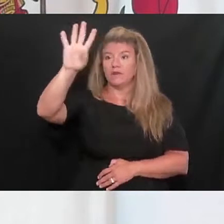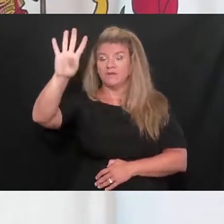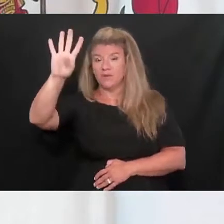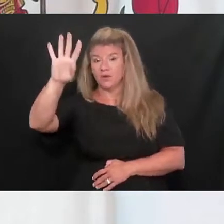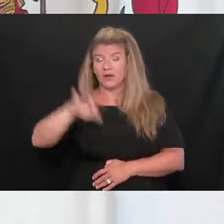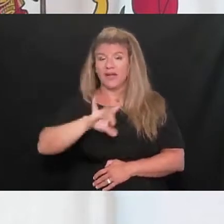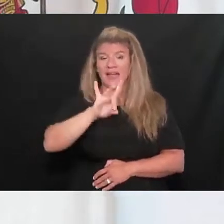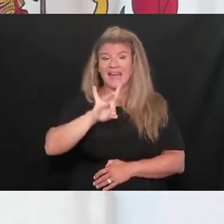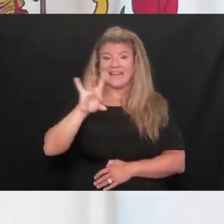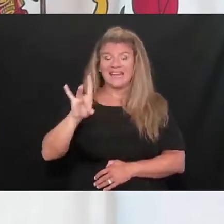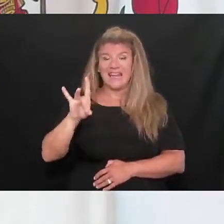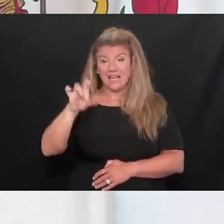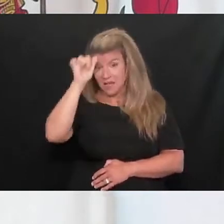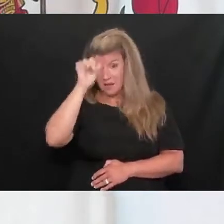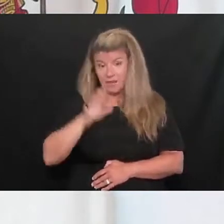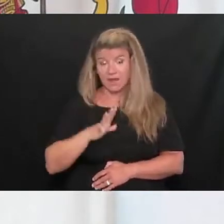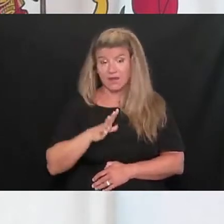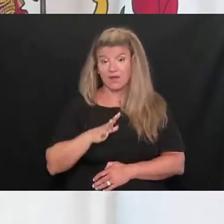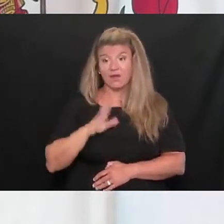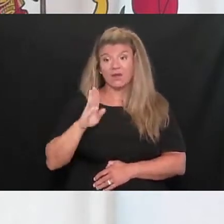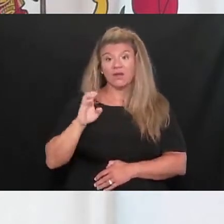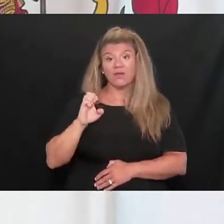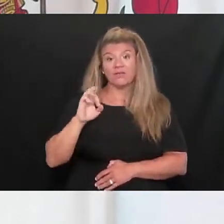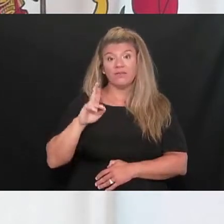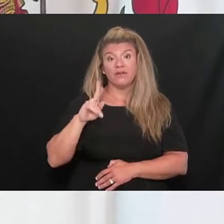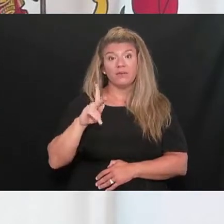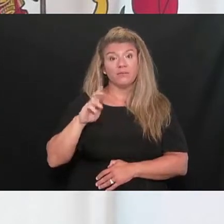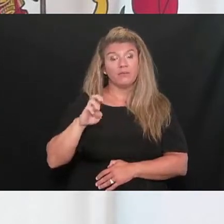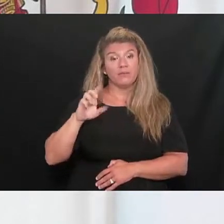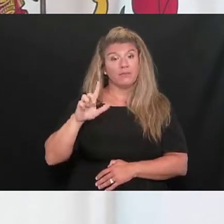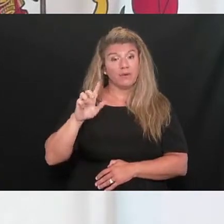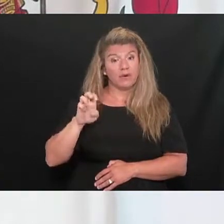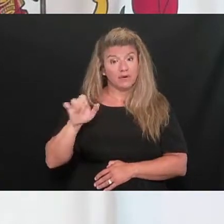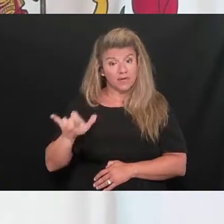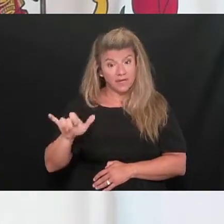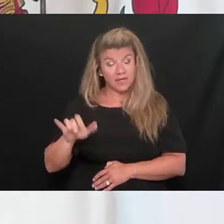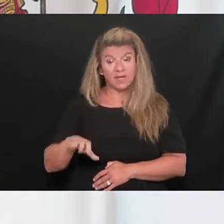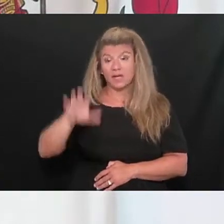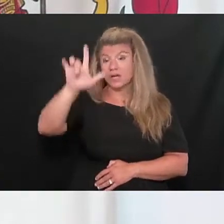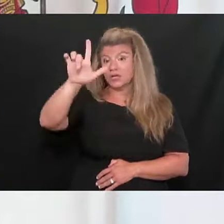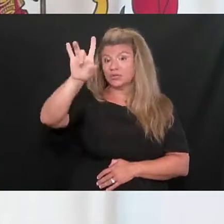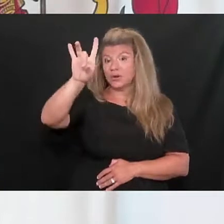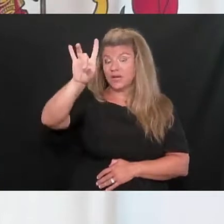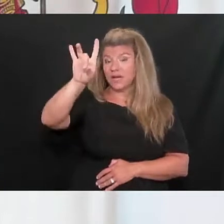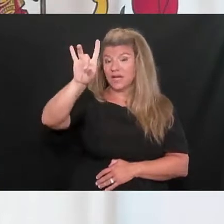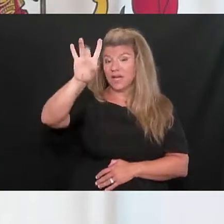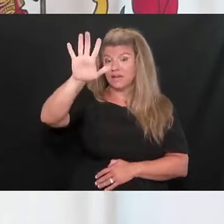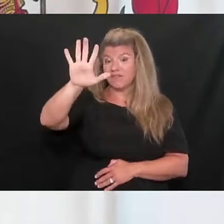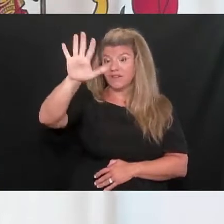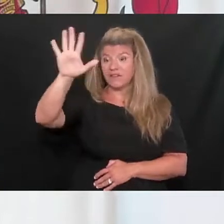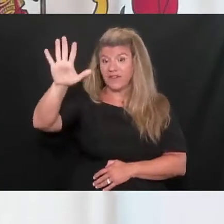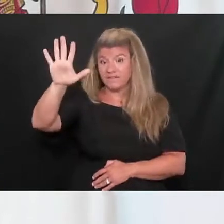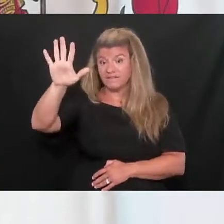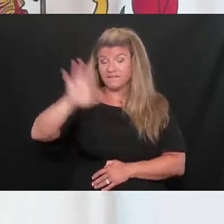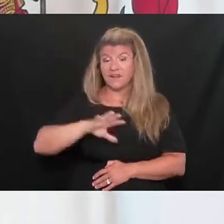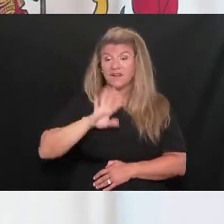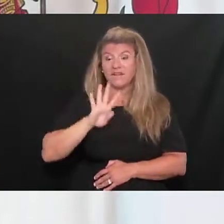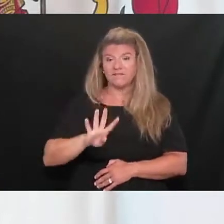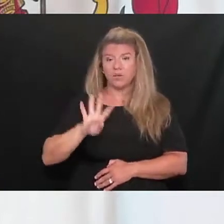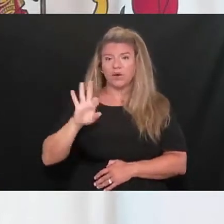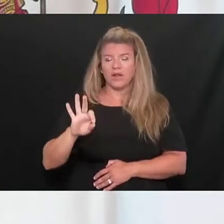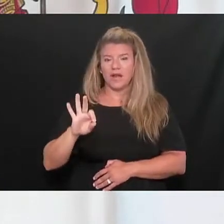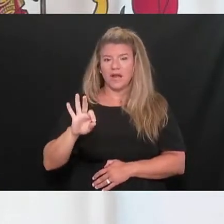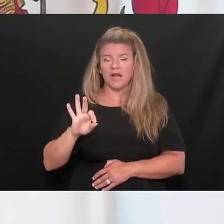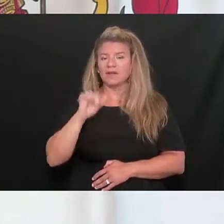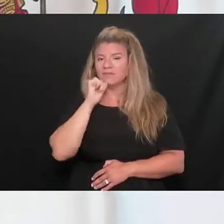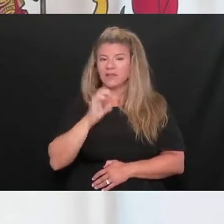is an 88-year-old male from Berkeley County. Our 2,855th death is a